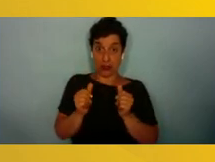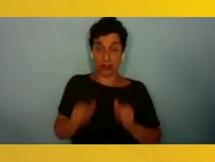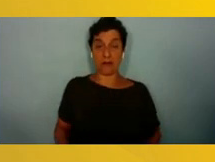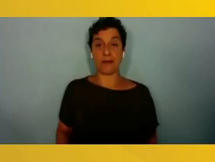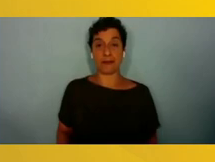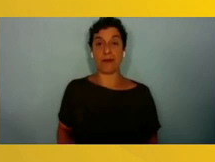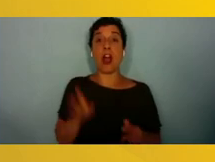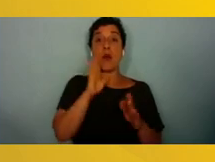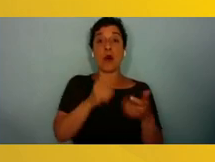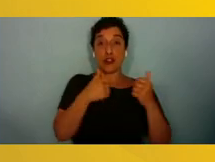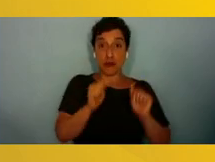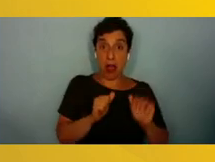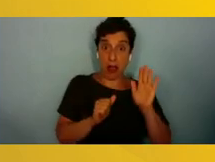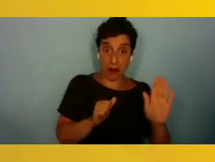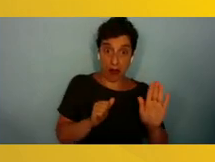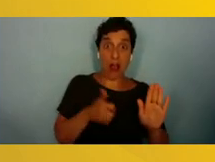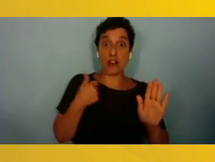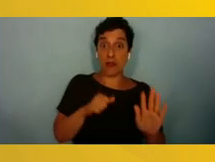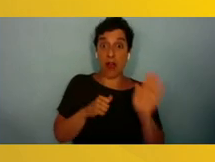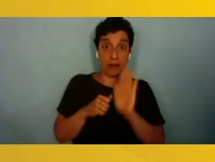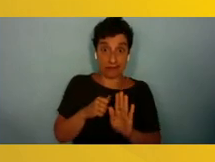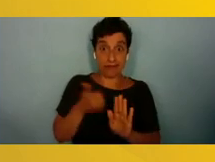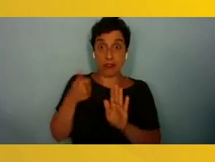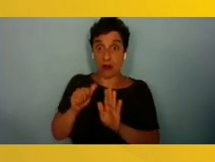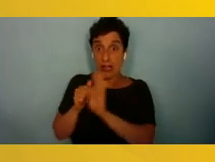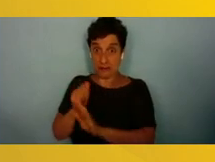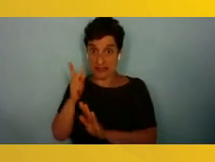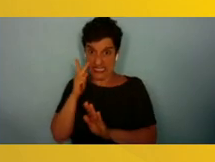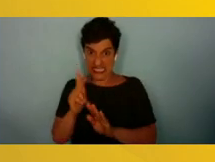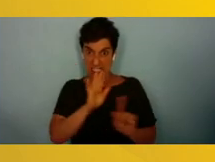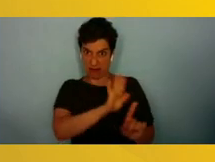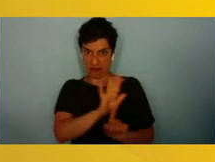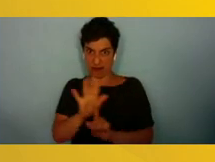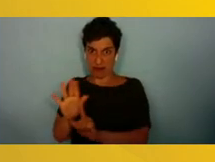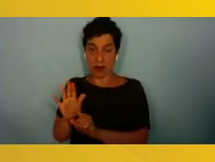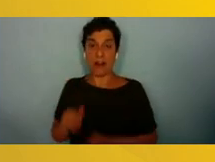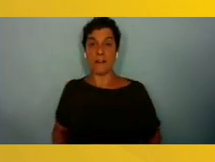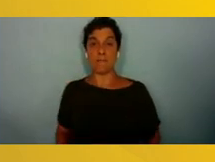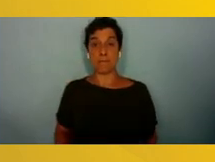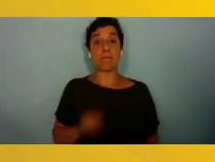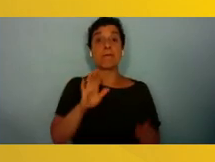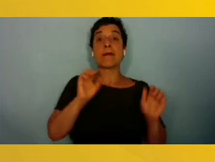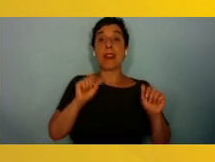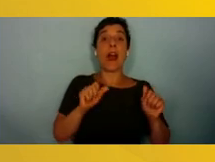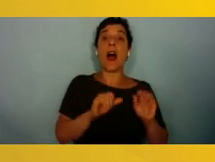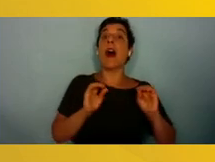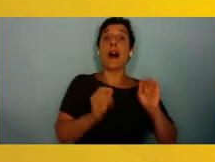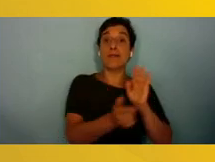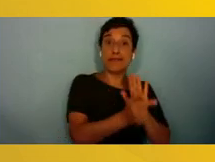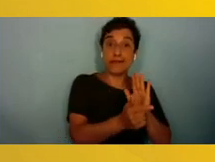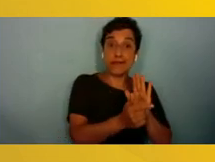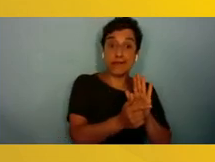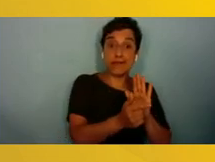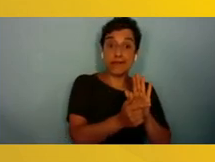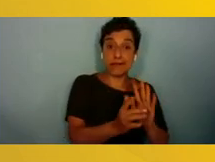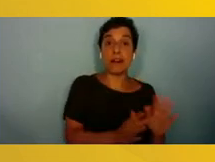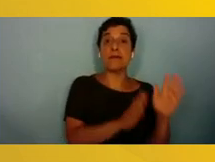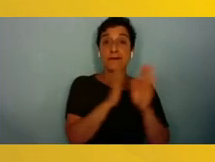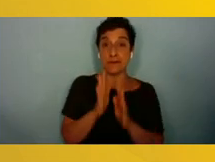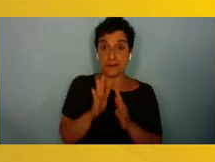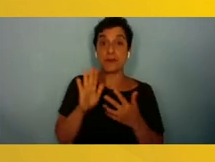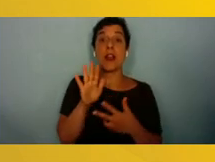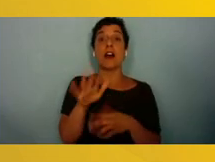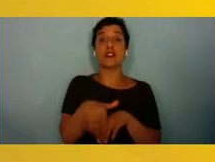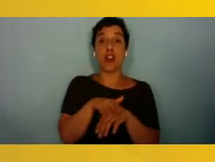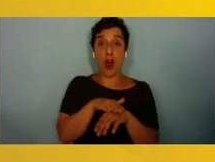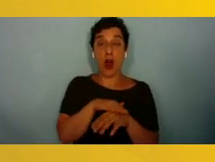thing separately so they can see the impact. So they'll have a chance to try no-go zones, then slow zones, then